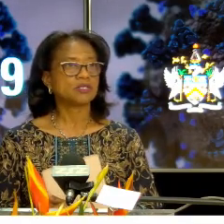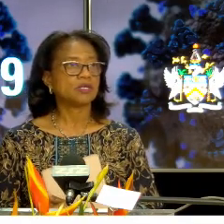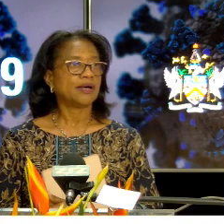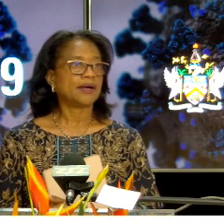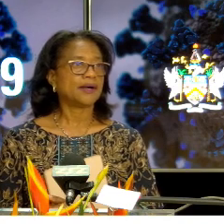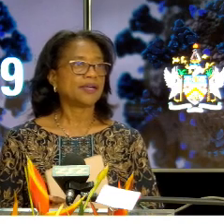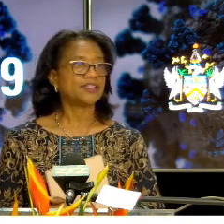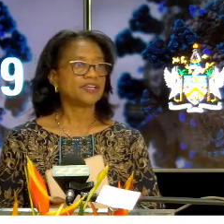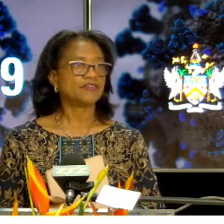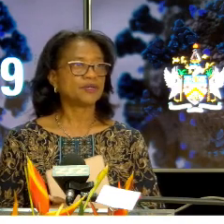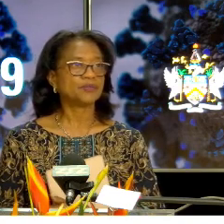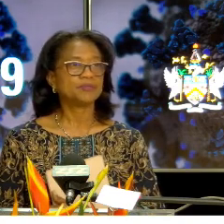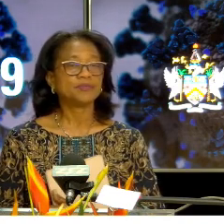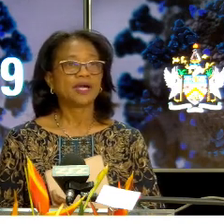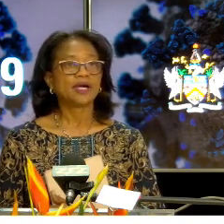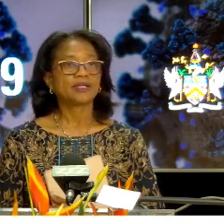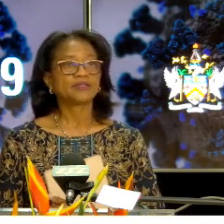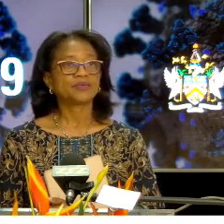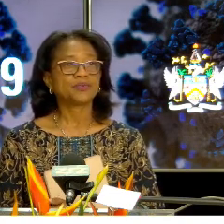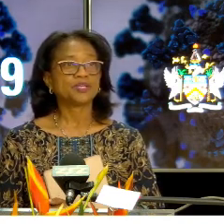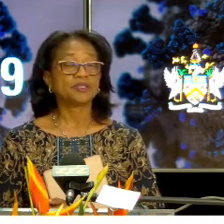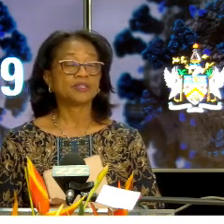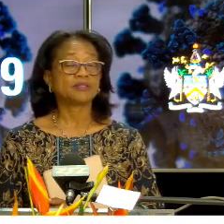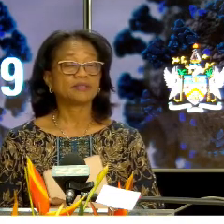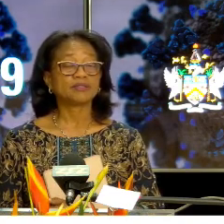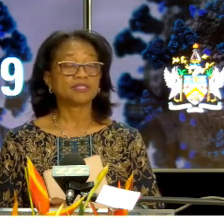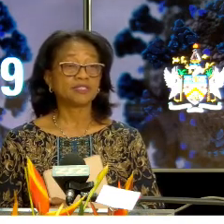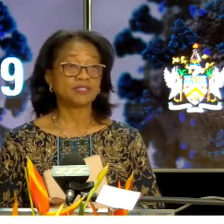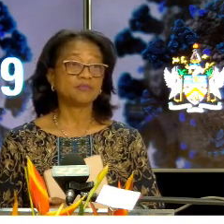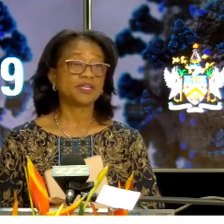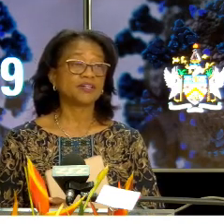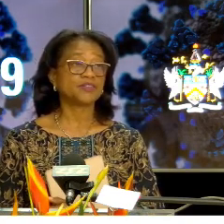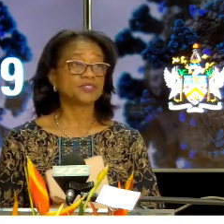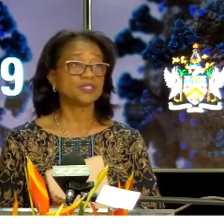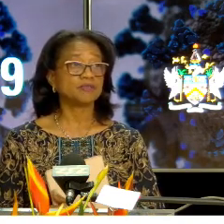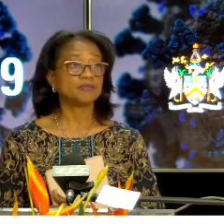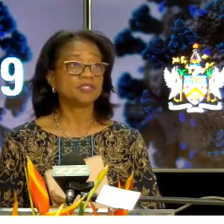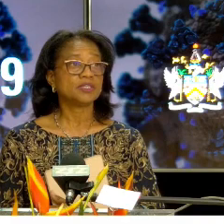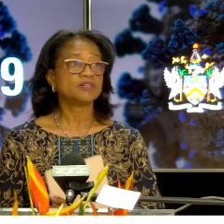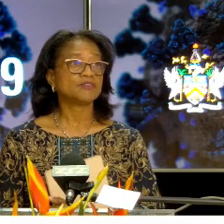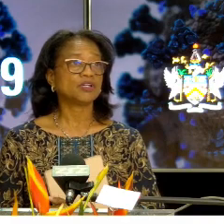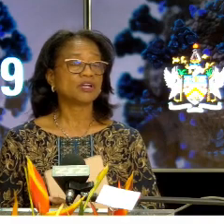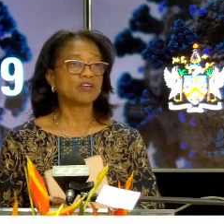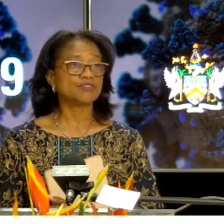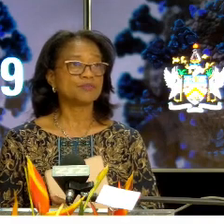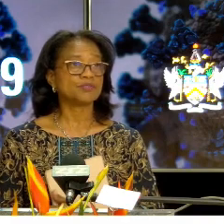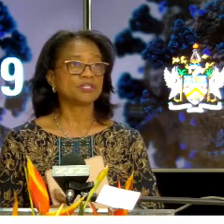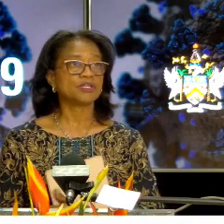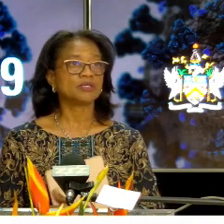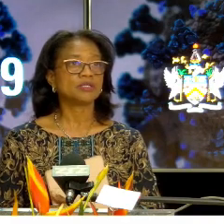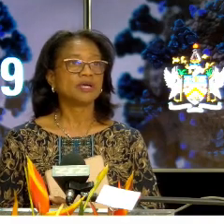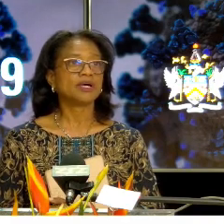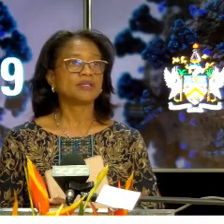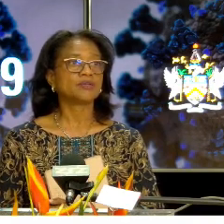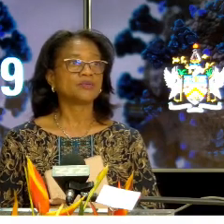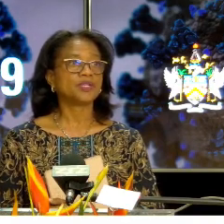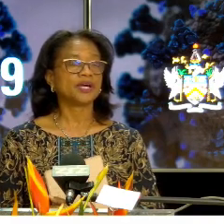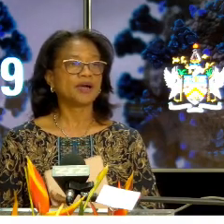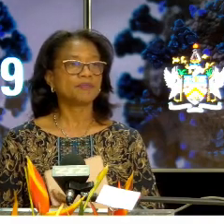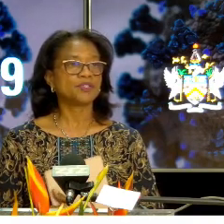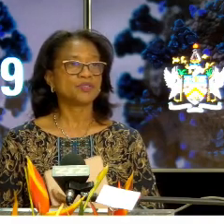response endeavor. And the team, the health team, have all contributed,